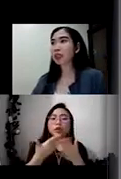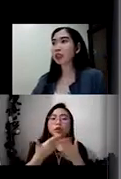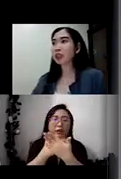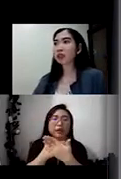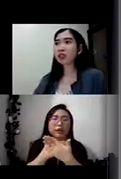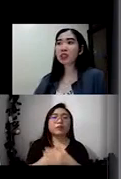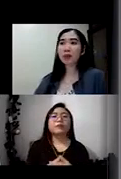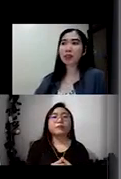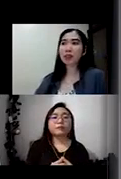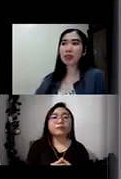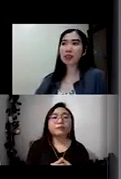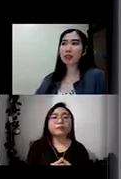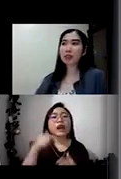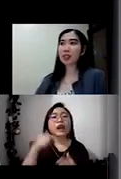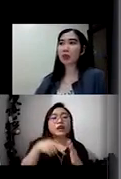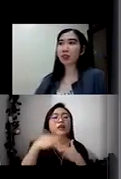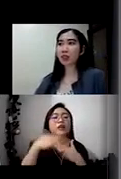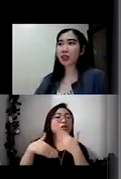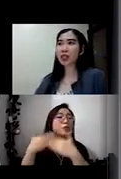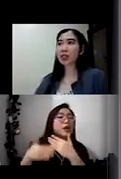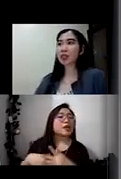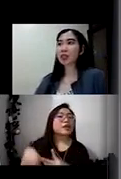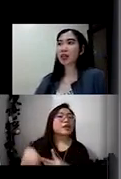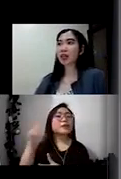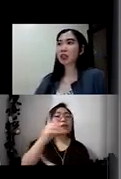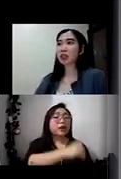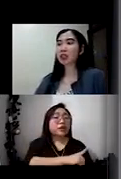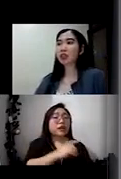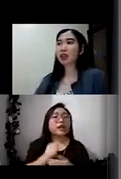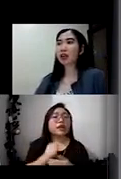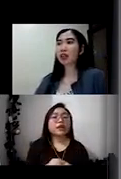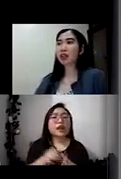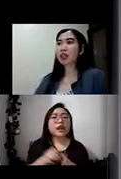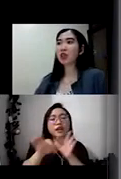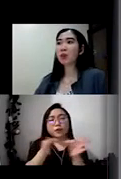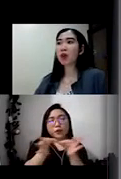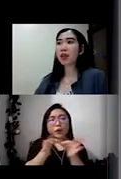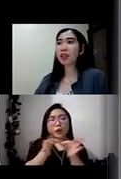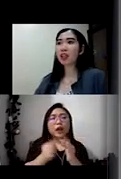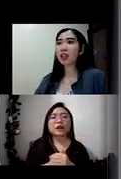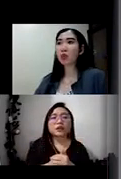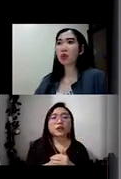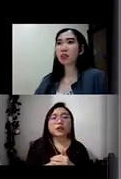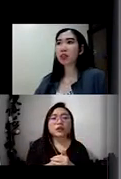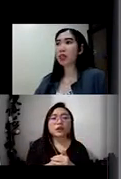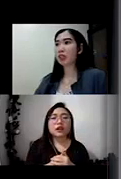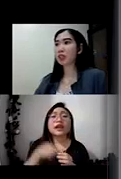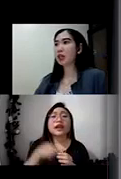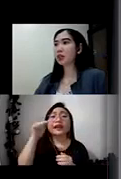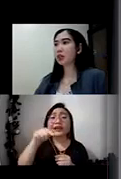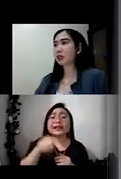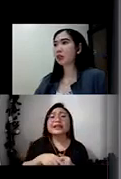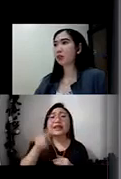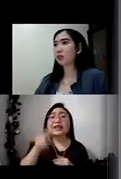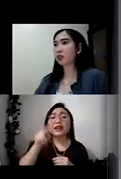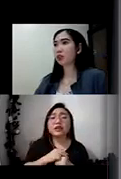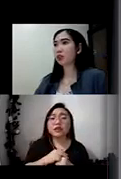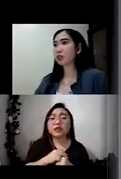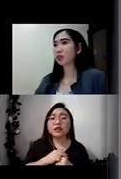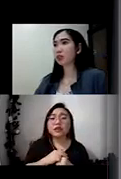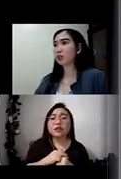Yan. So dito sa process within one day, explain ko lang, ito po ay network days. Ay,